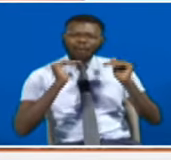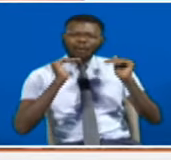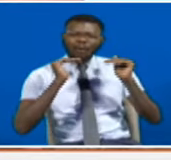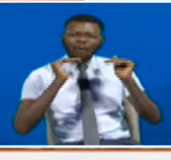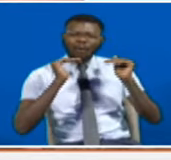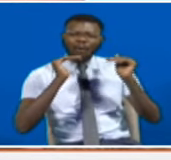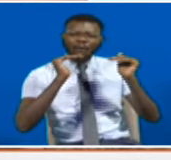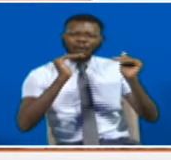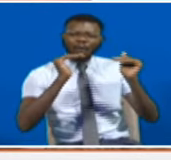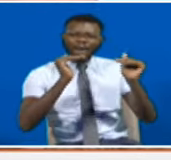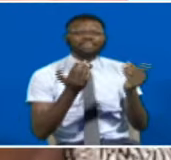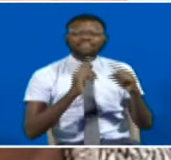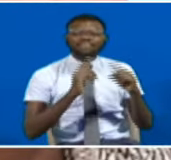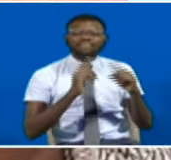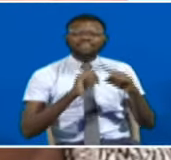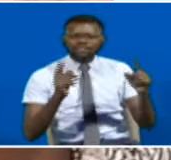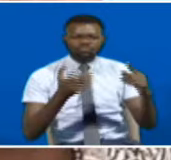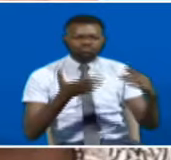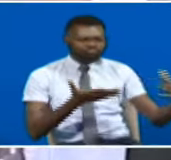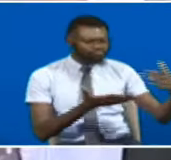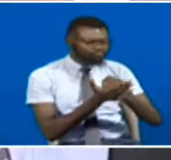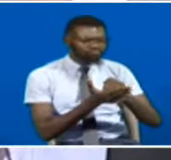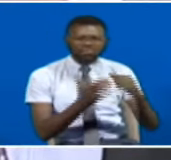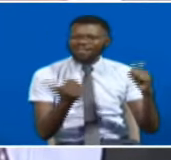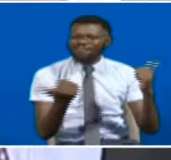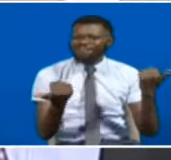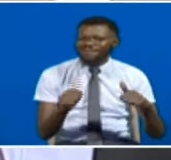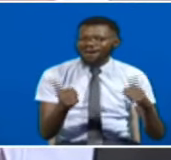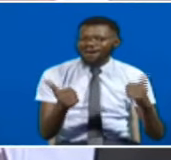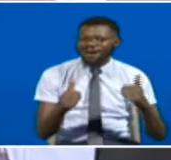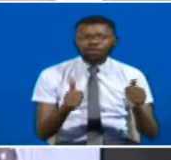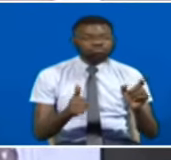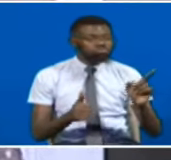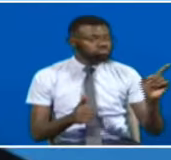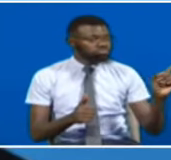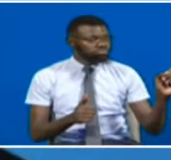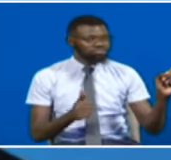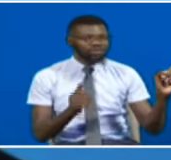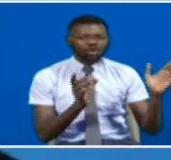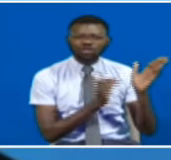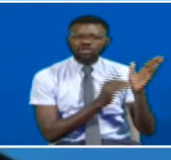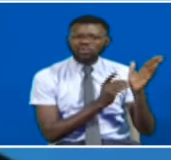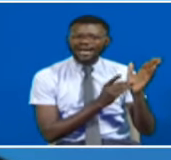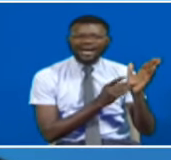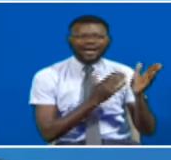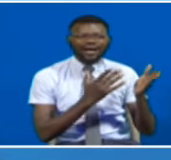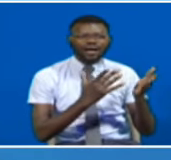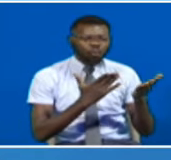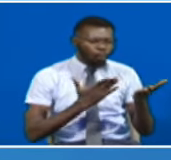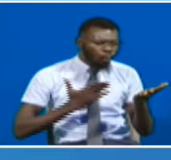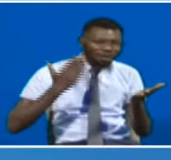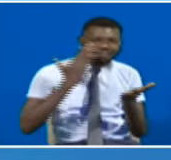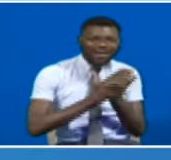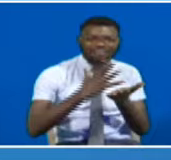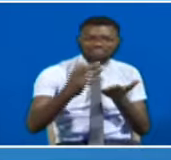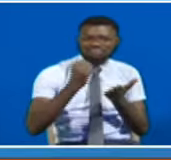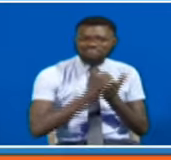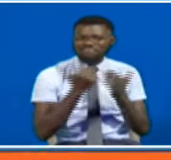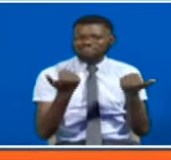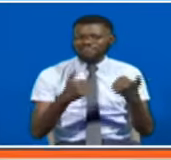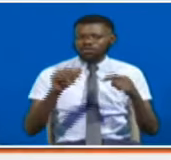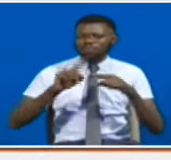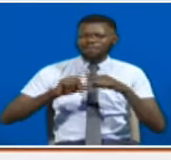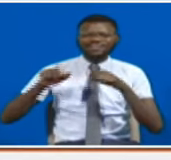which is responsible for appointing other duties is yet to fill the position, or rather, confirm Dr. Amoth. Amoth is said to be more than qualified for